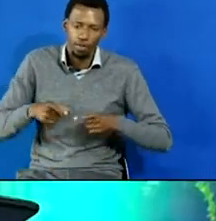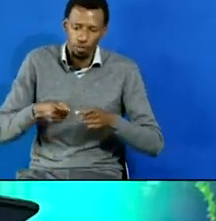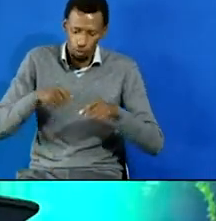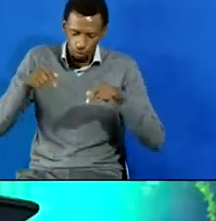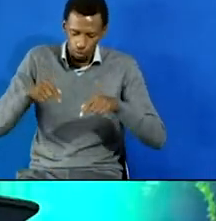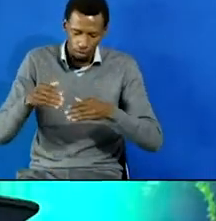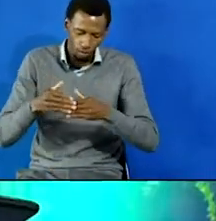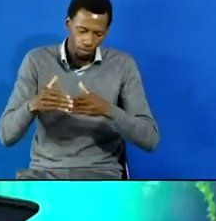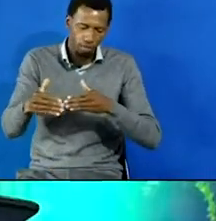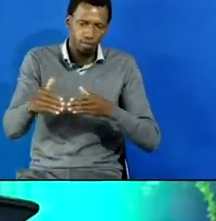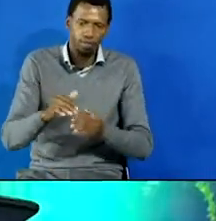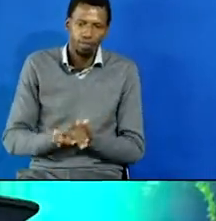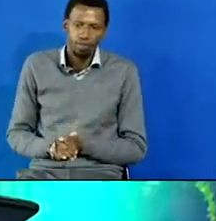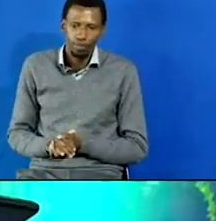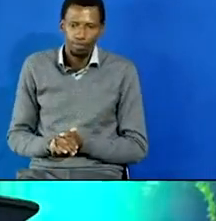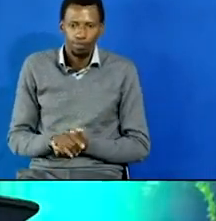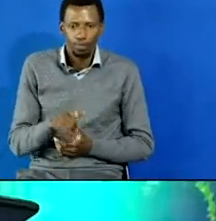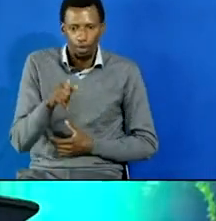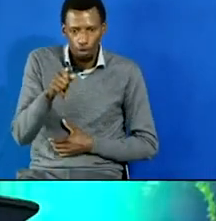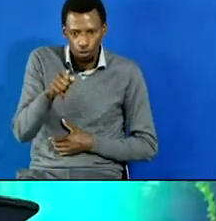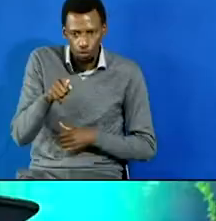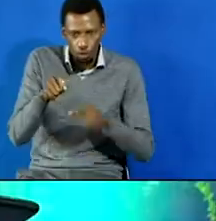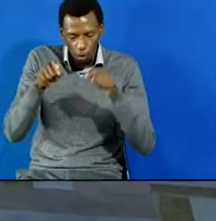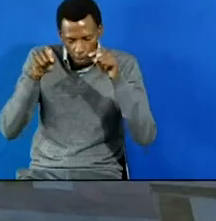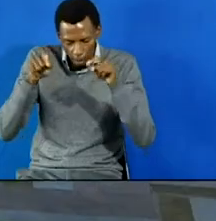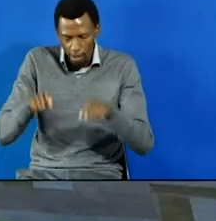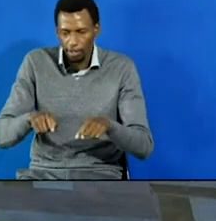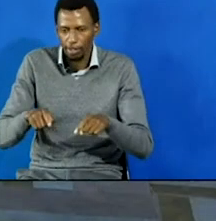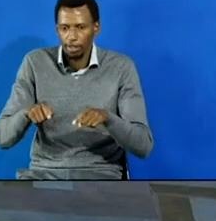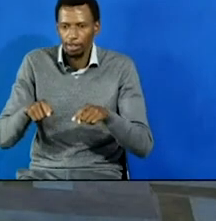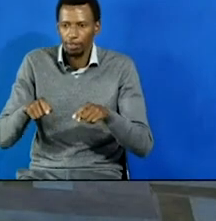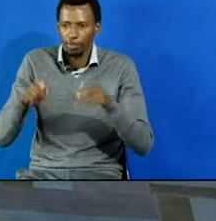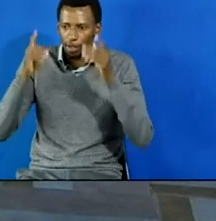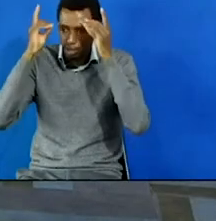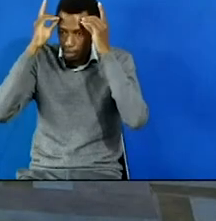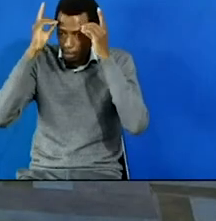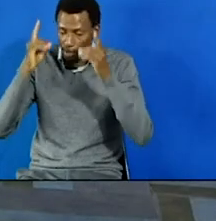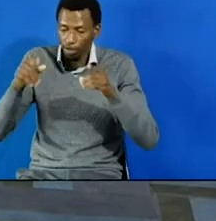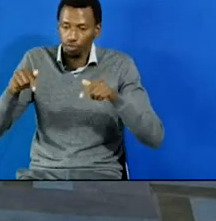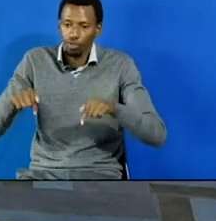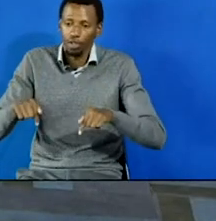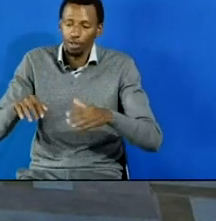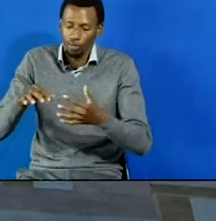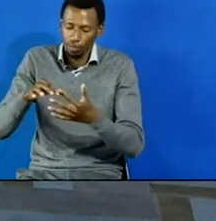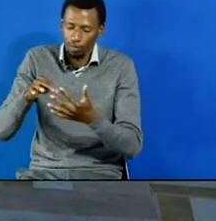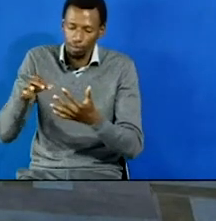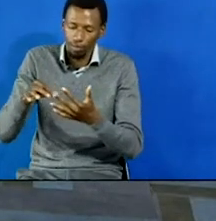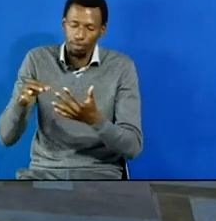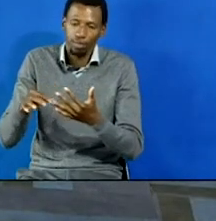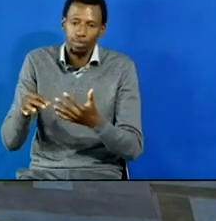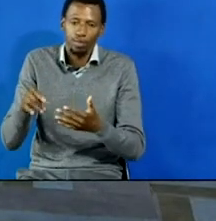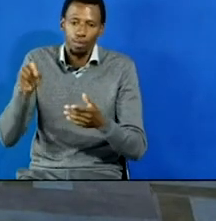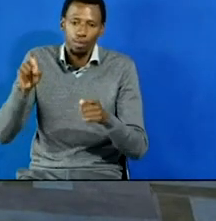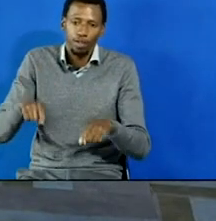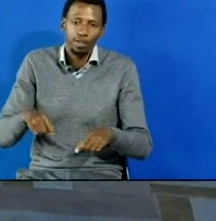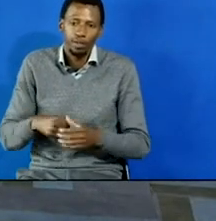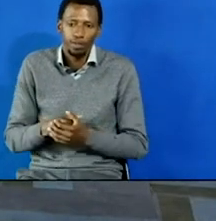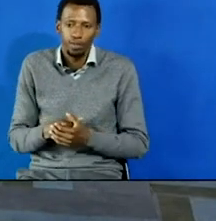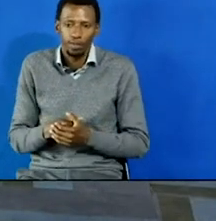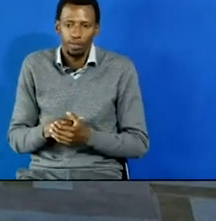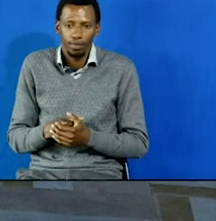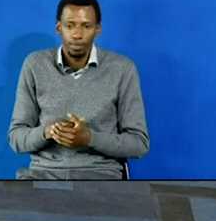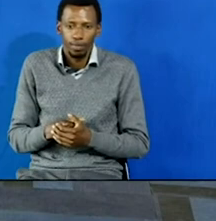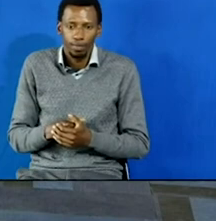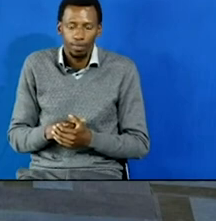today. You will have to make a descendant choice. A descendant choice.